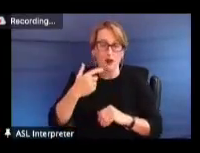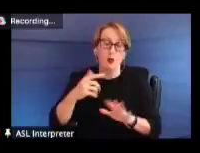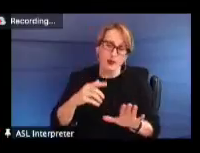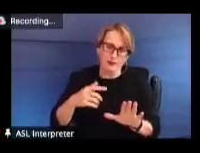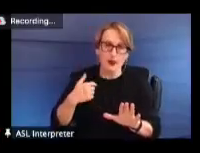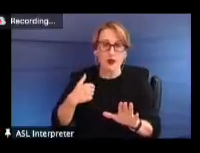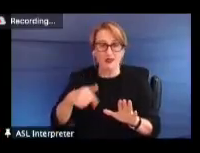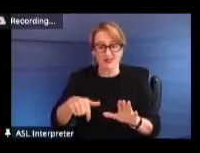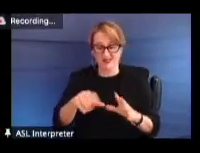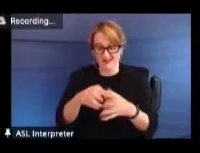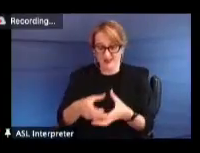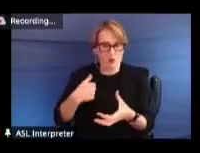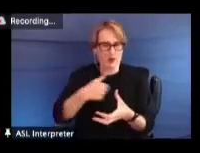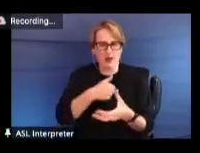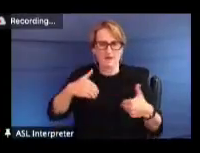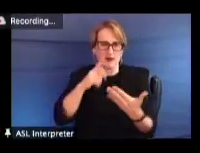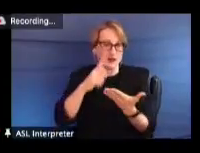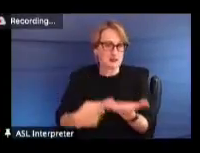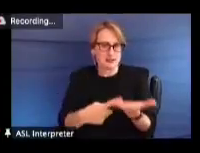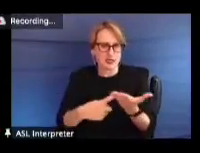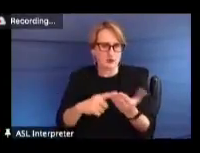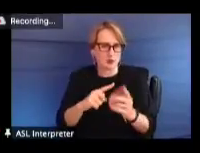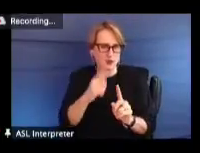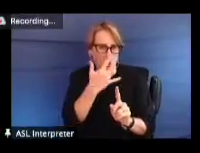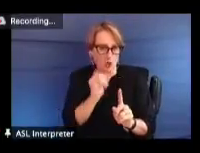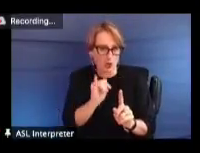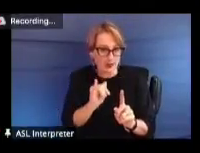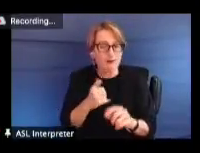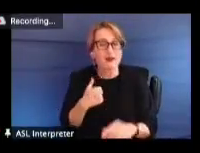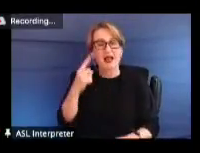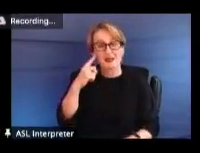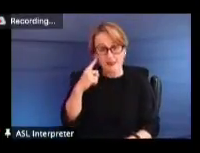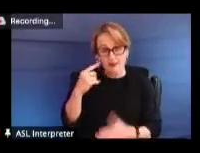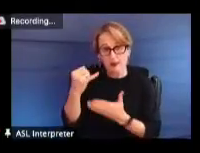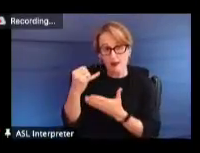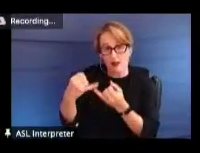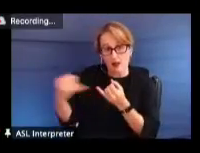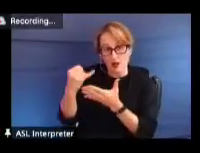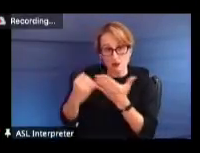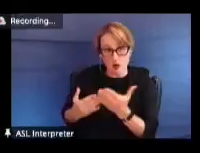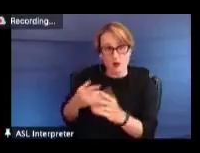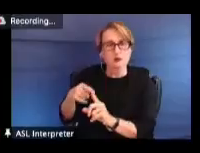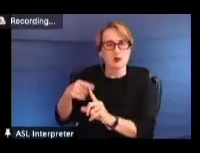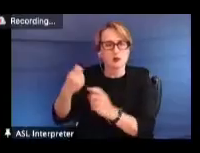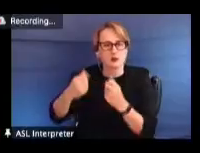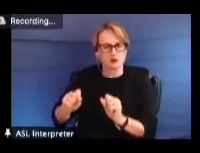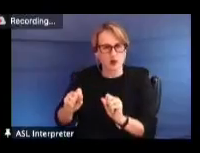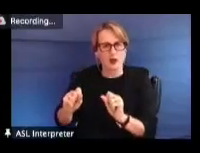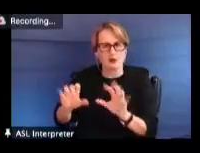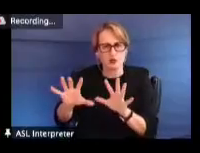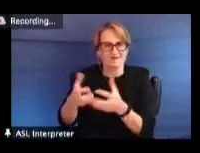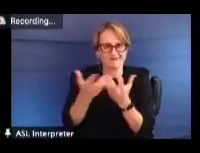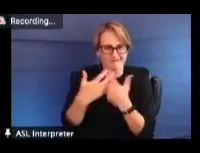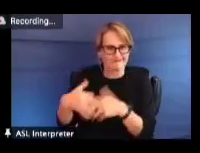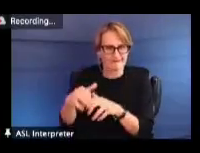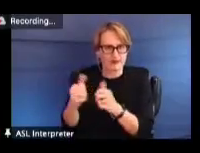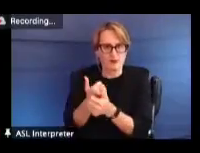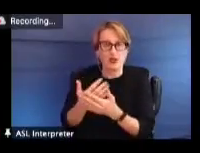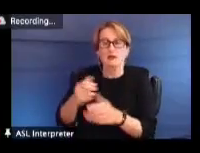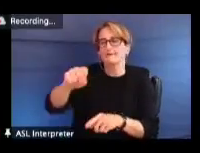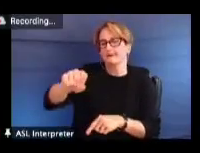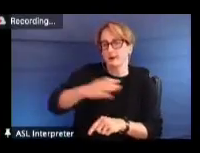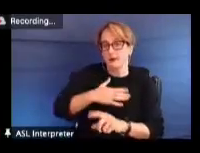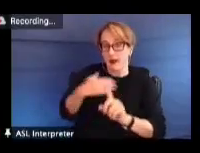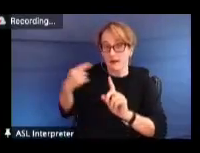yet, how it's going to roll. But yeah, I think the line drawers are going to be trying to herd this together and present it. Yeah. So my point